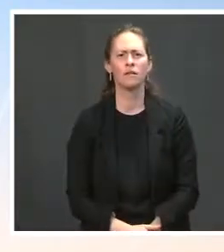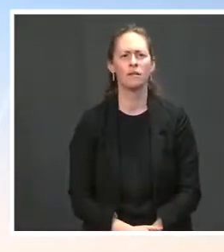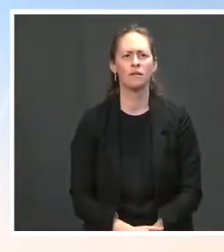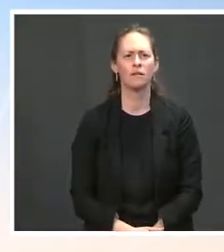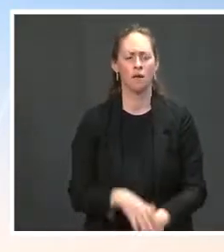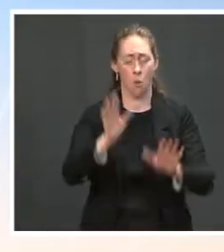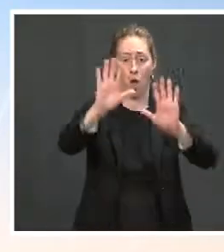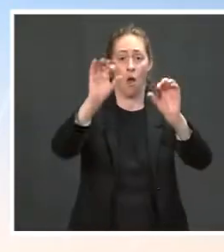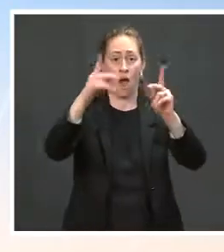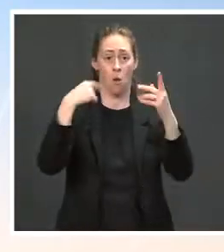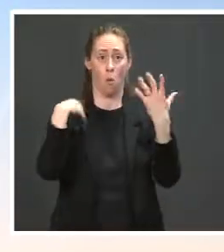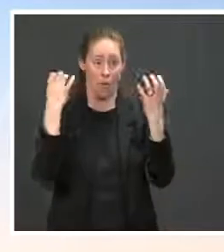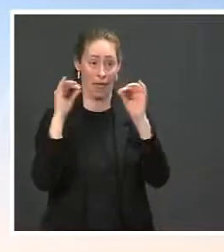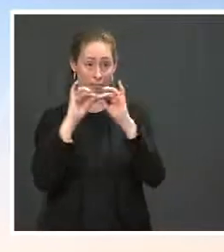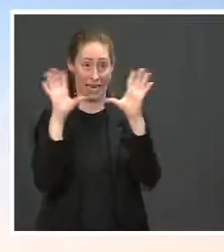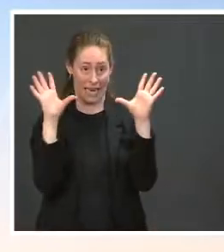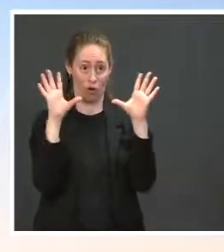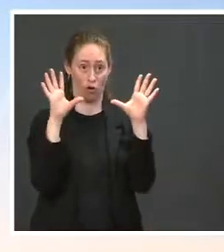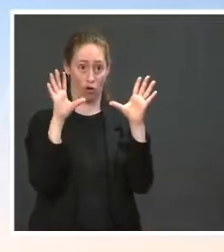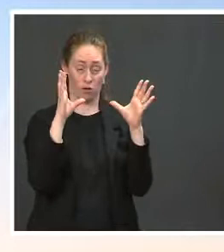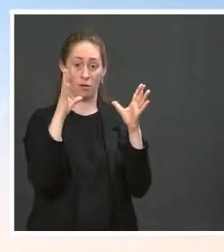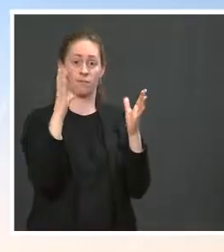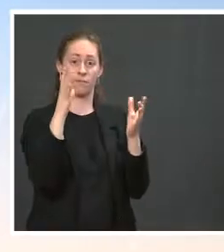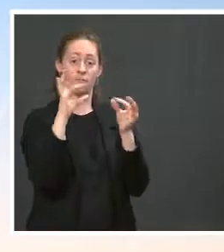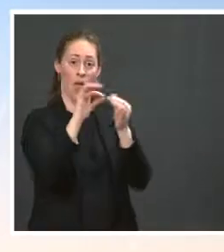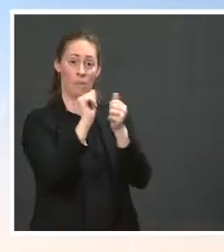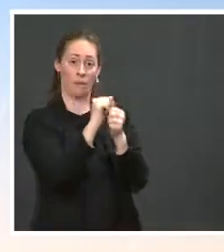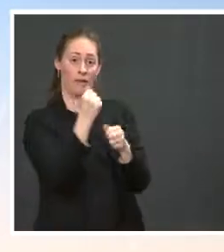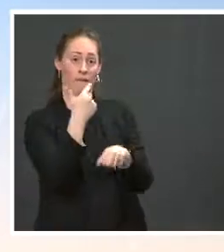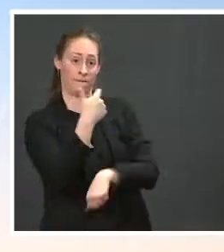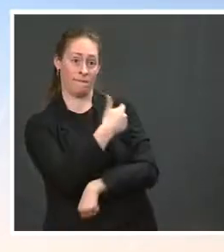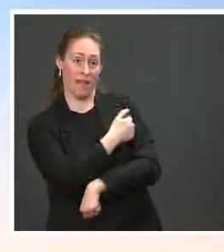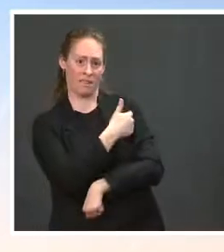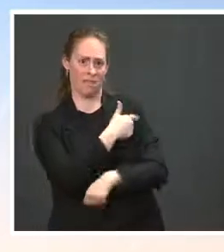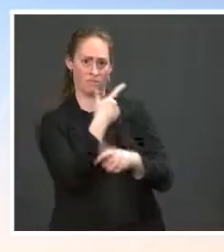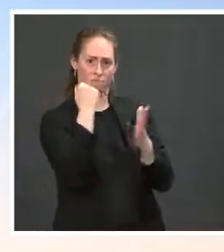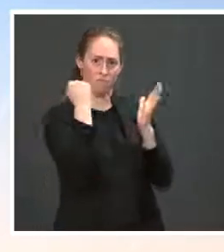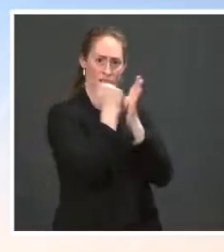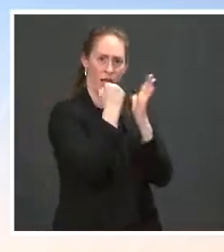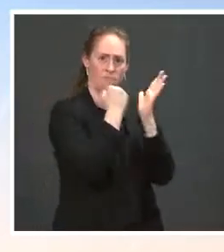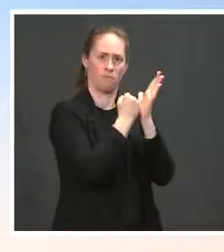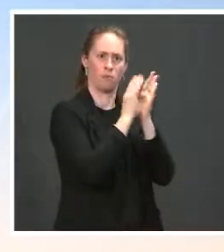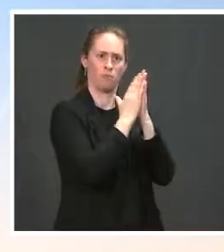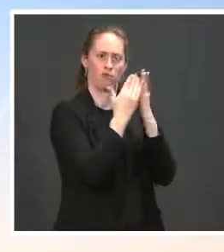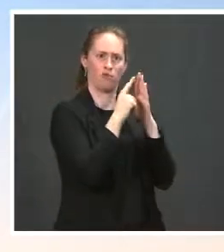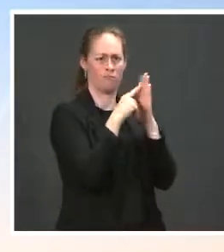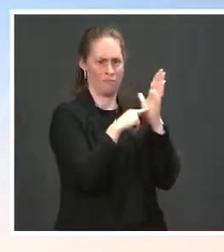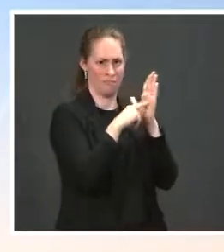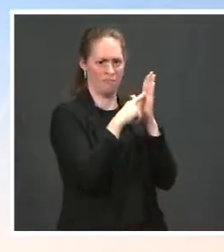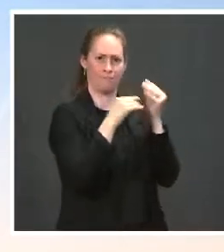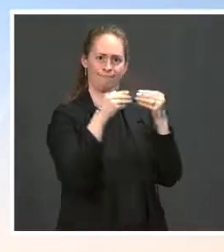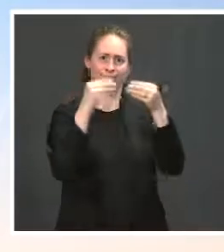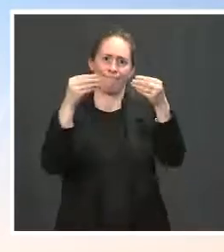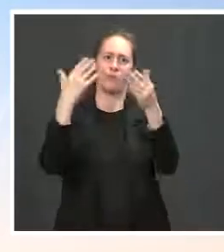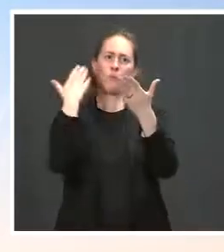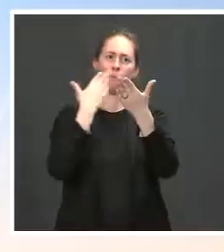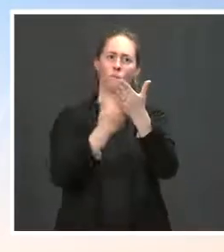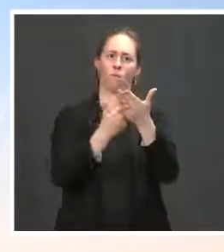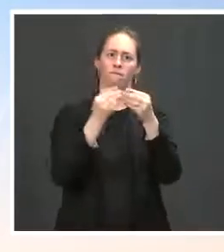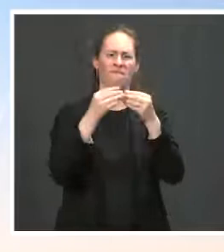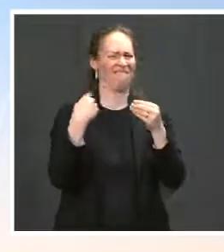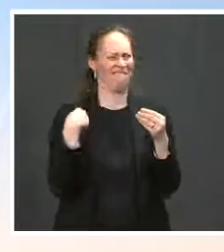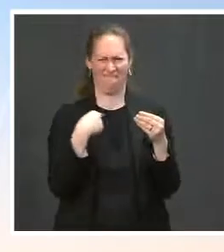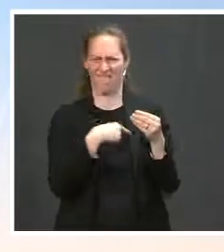on the vaccine passport issue, what we also made clear is that that's not something that is going to be conducted, reviewed,